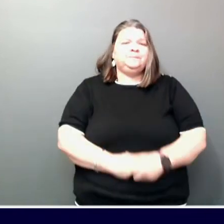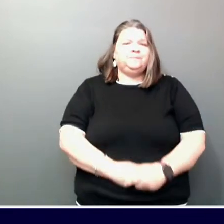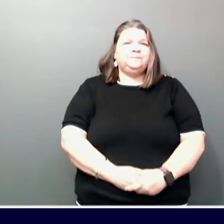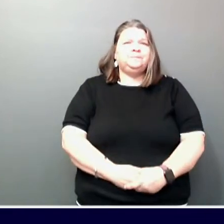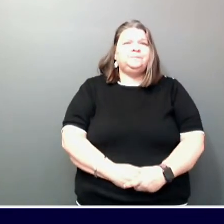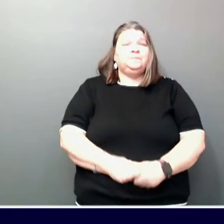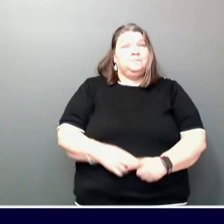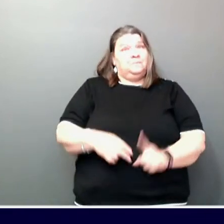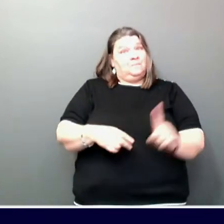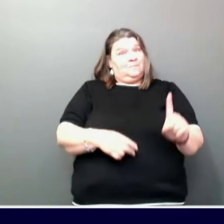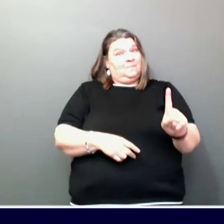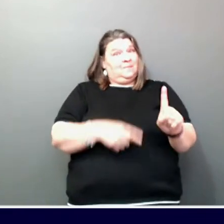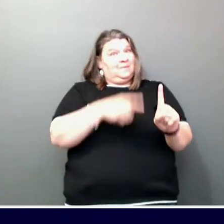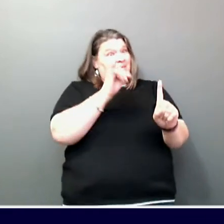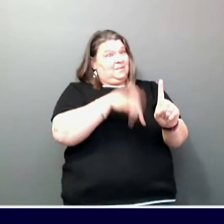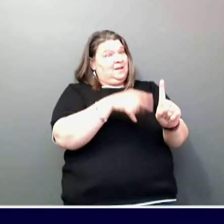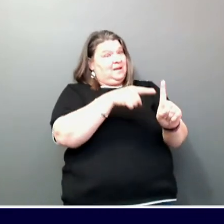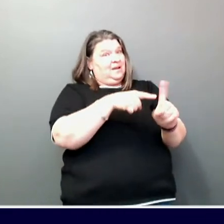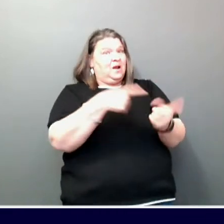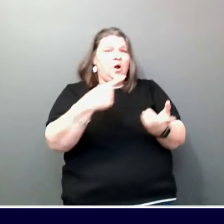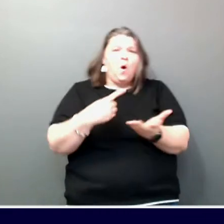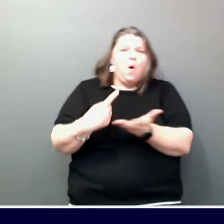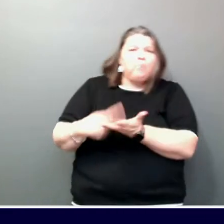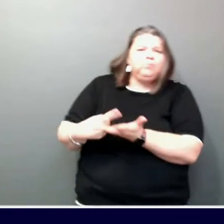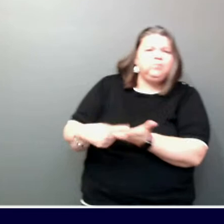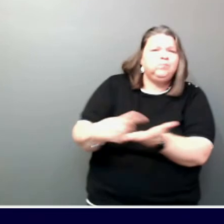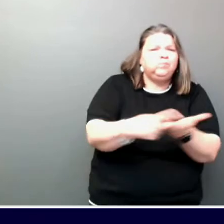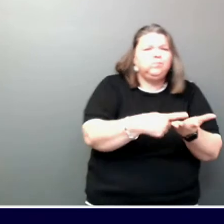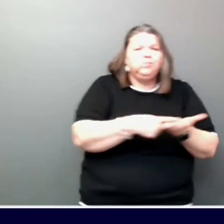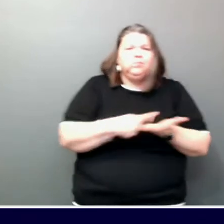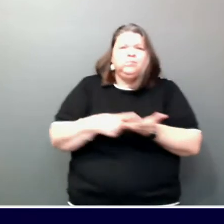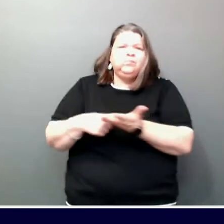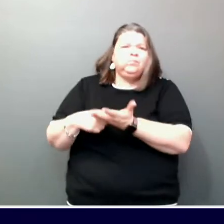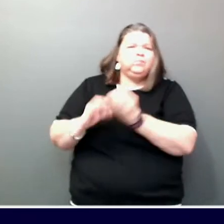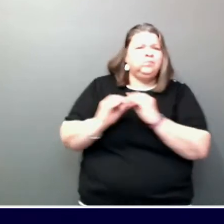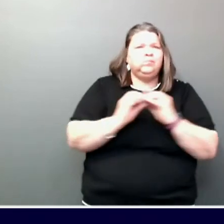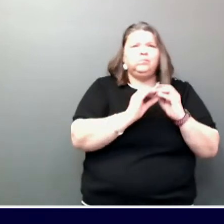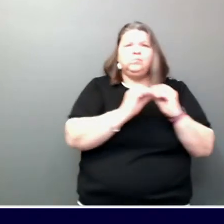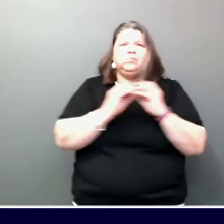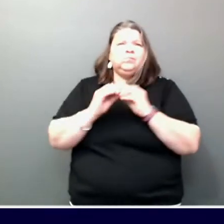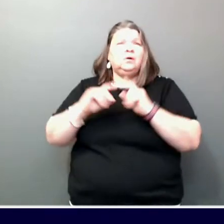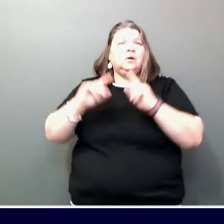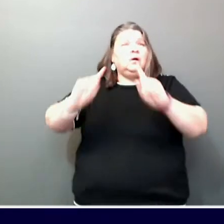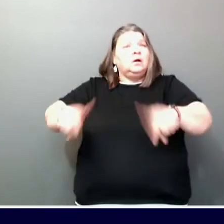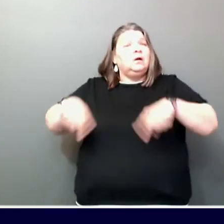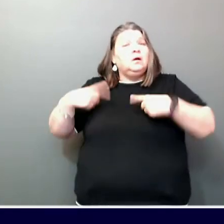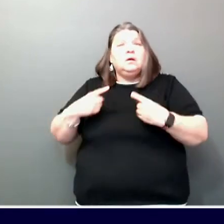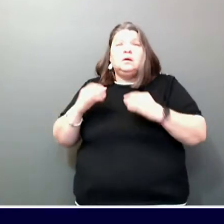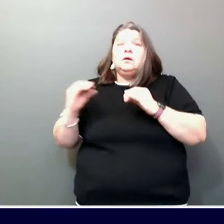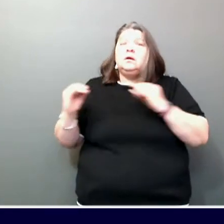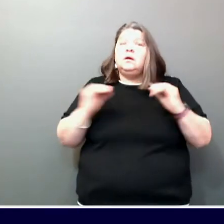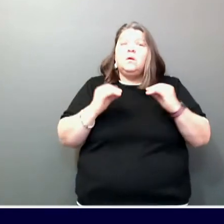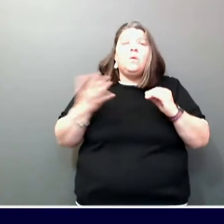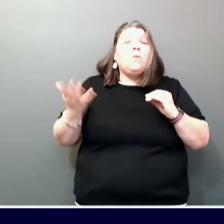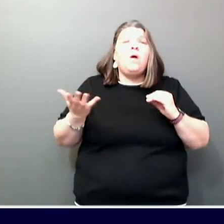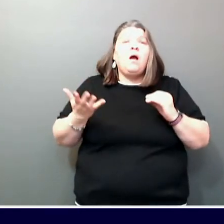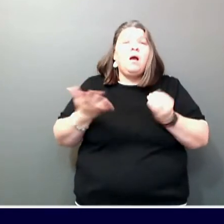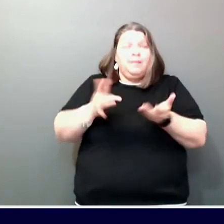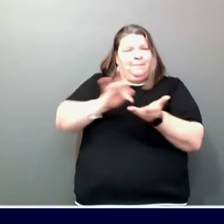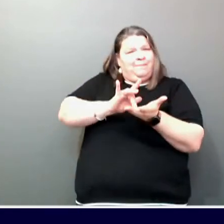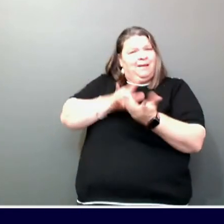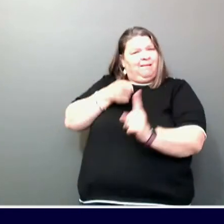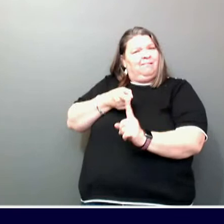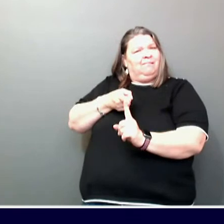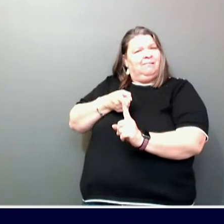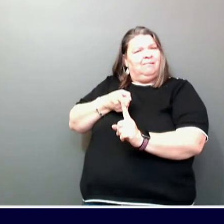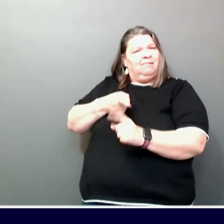about therapeutics for COVID-19, something we haven't touched on recently. If you are at high risk of getting very